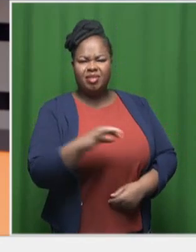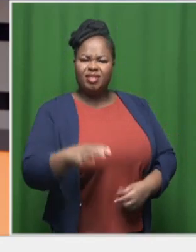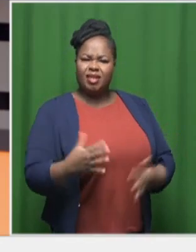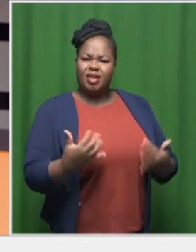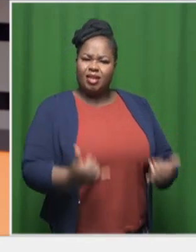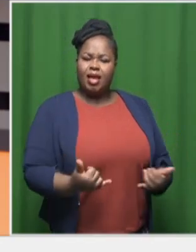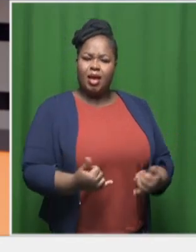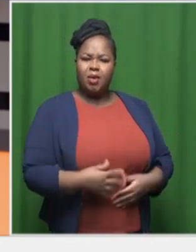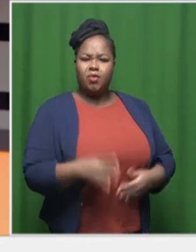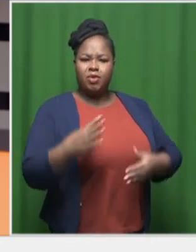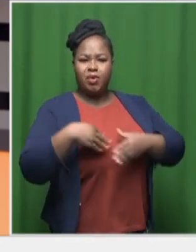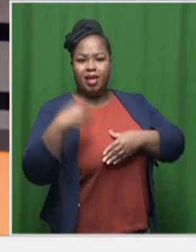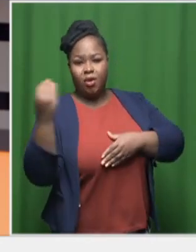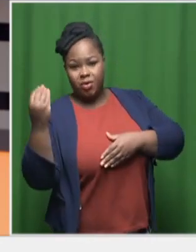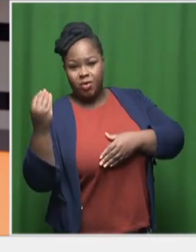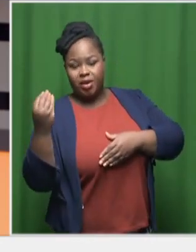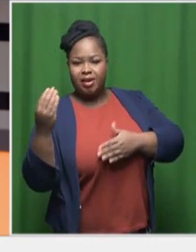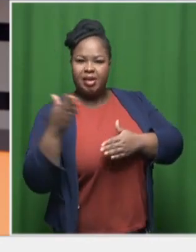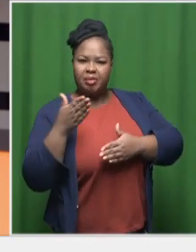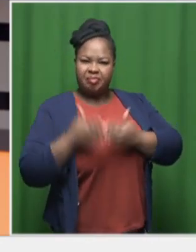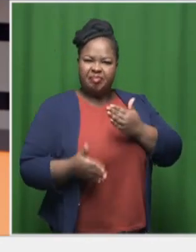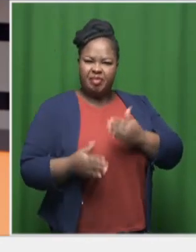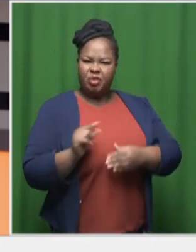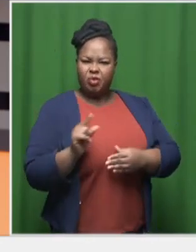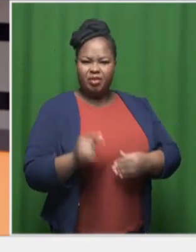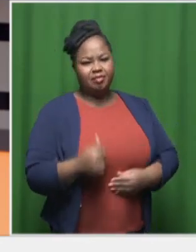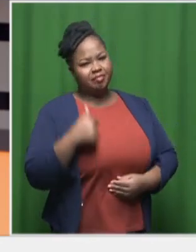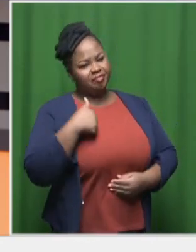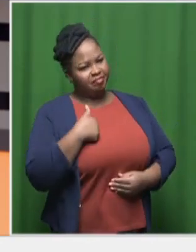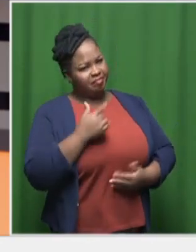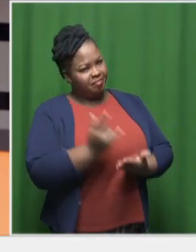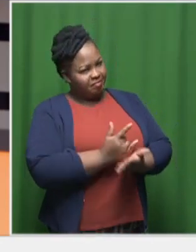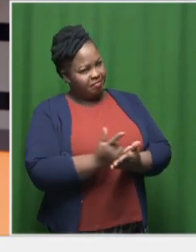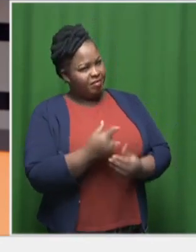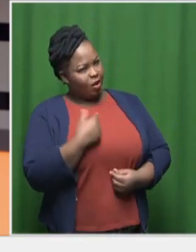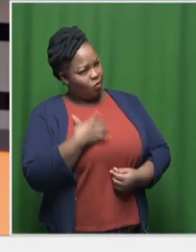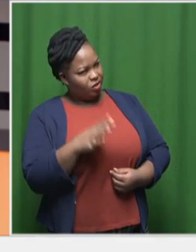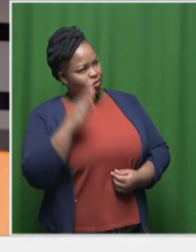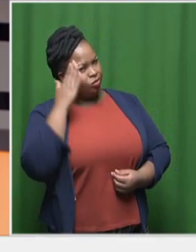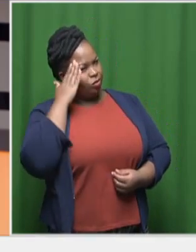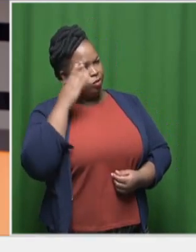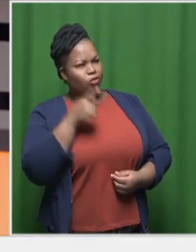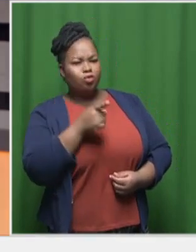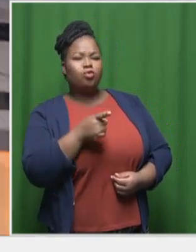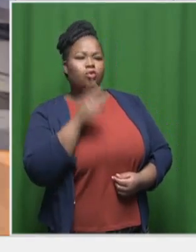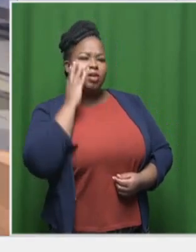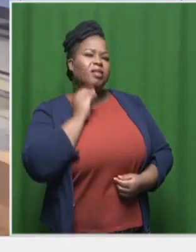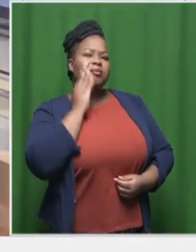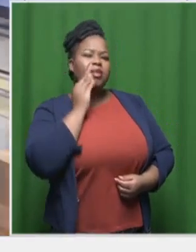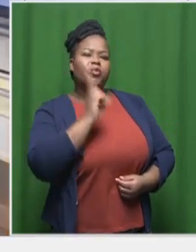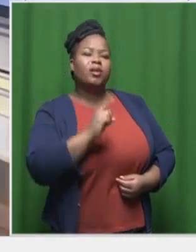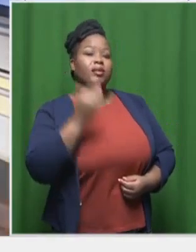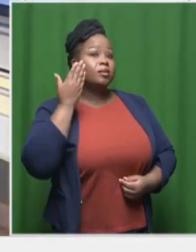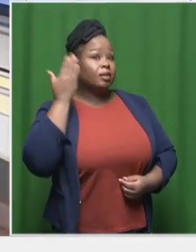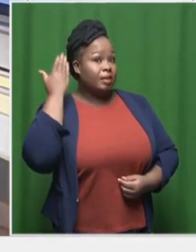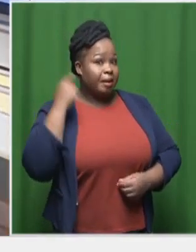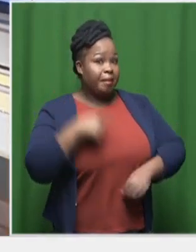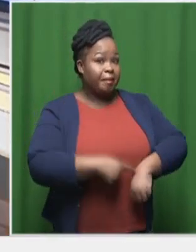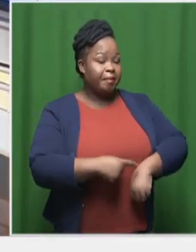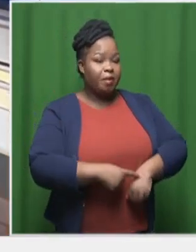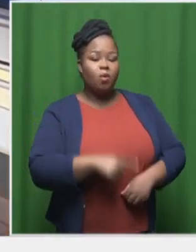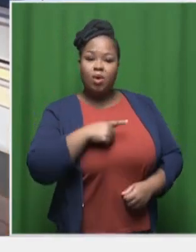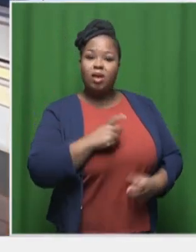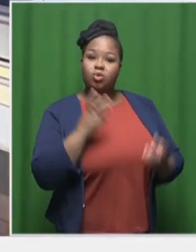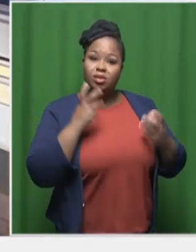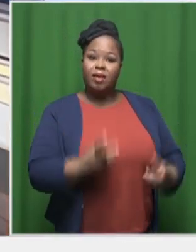that you're the outgoing CEO, I want to talk to you about that and exactly what you were going through at that moment, because those were